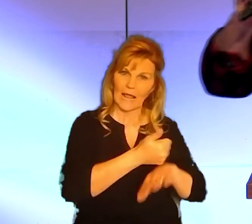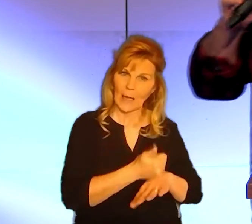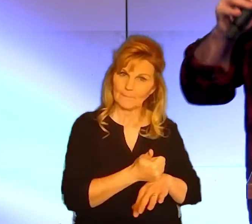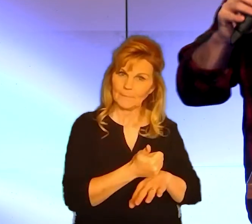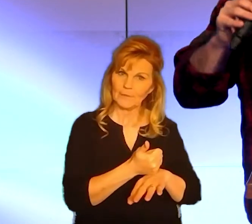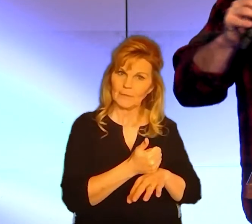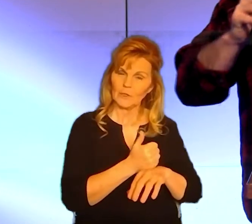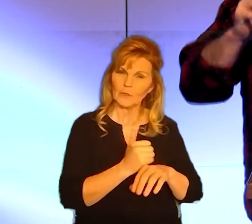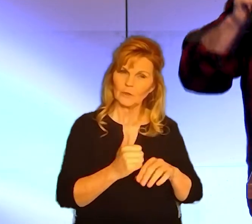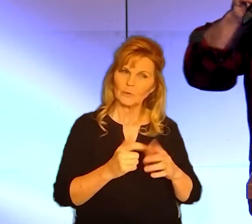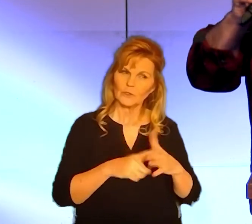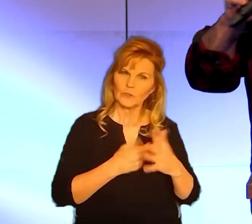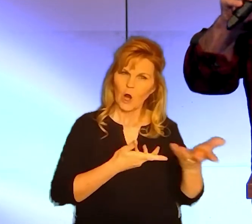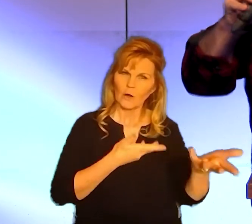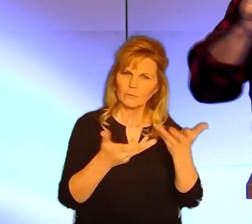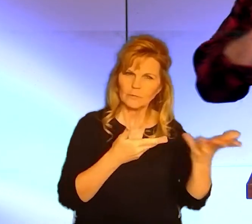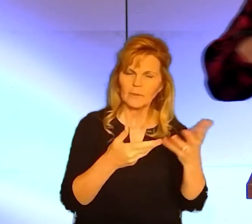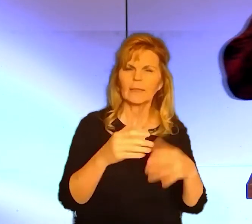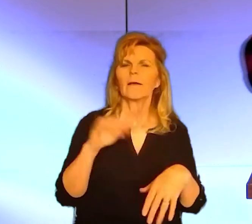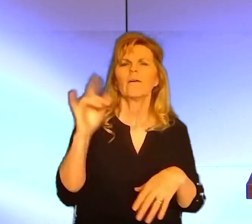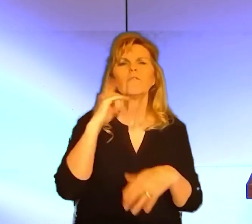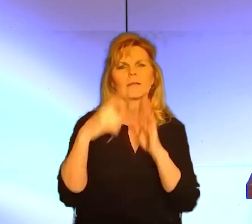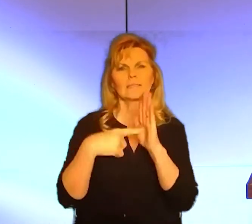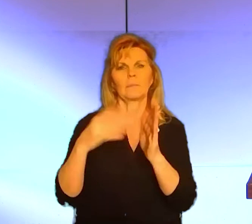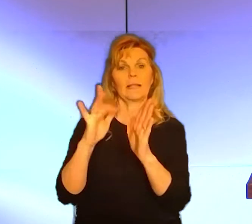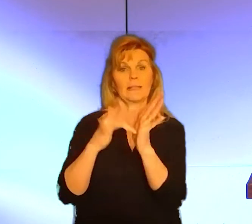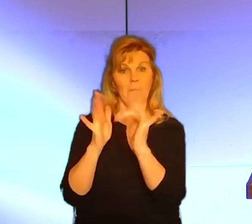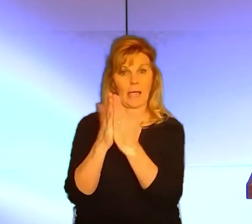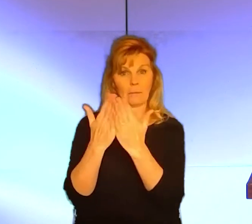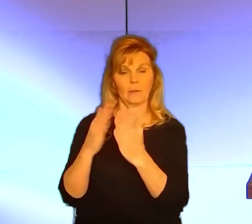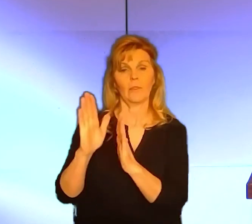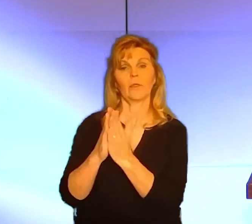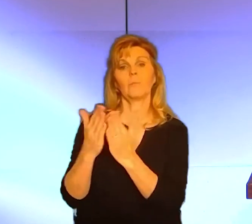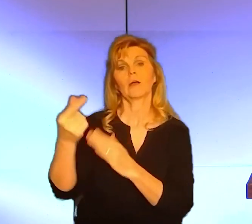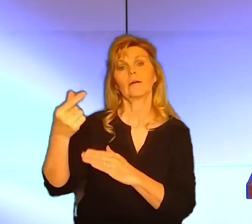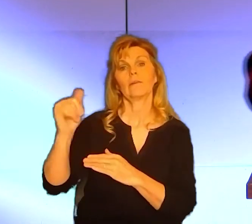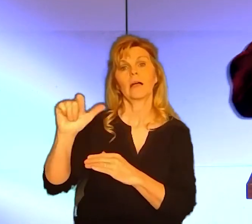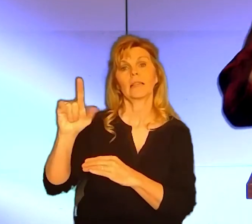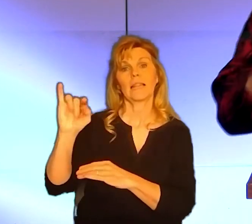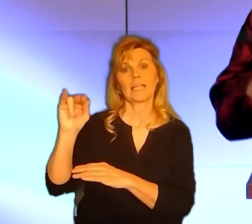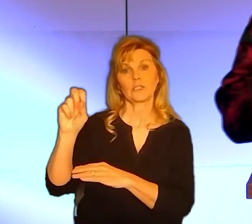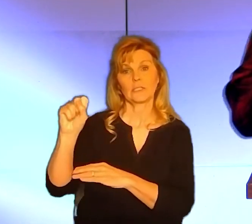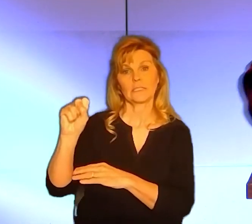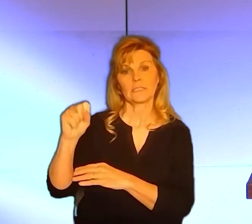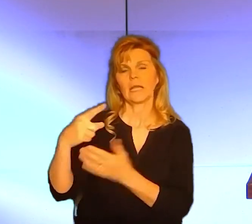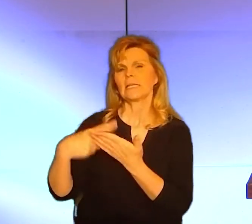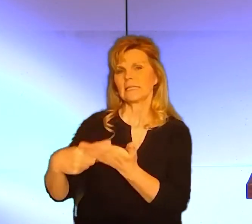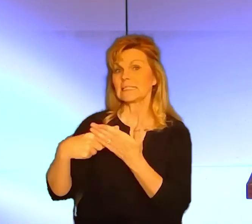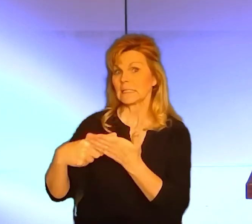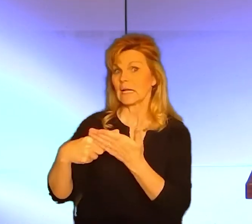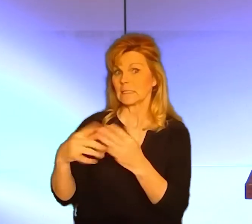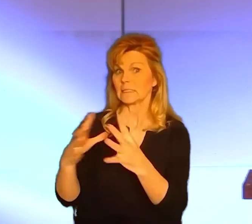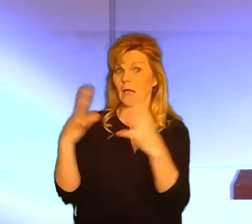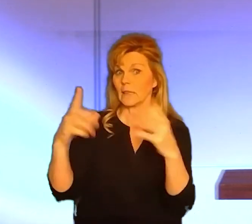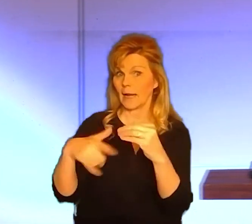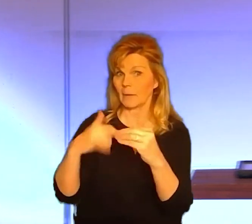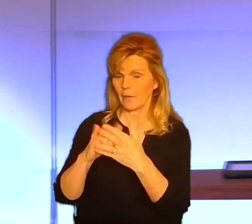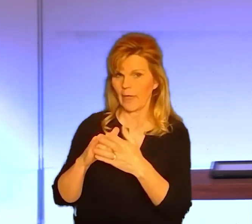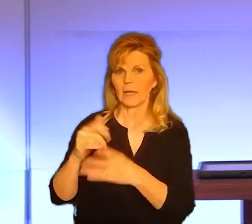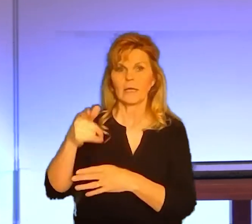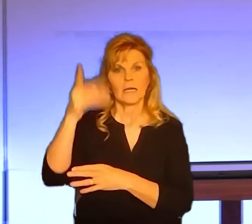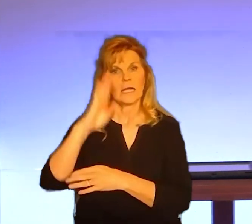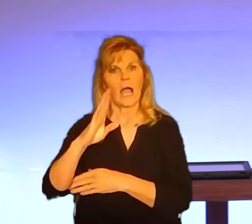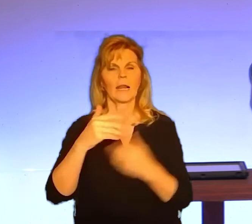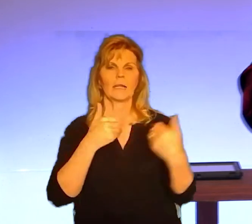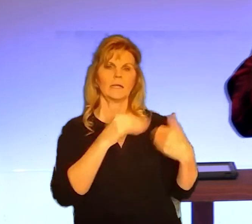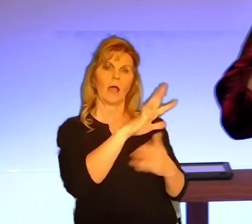Meaning like this, in Galatians, the book of Galatians talks all about this, that God doesn't want the rules